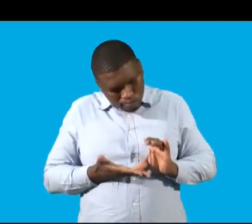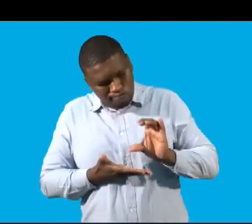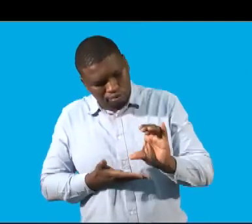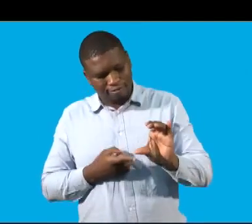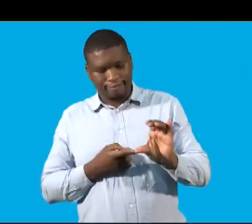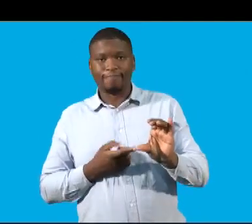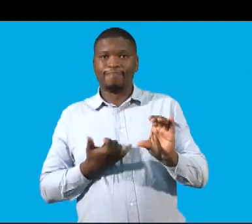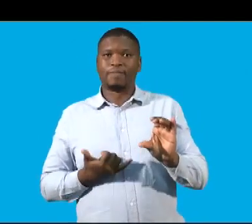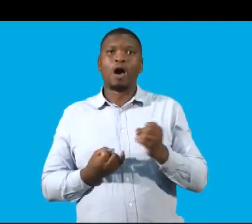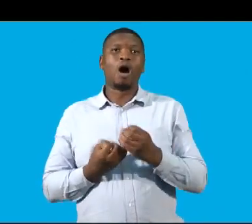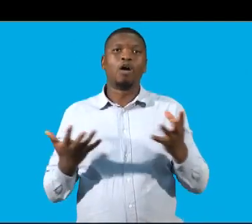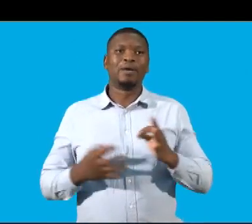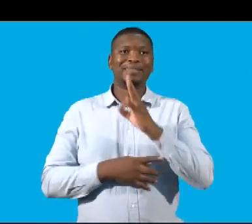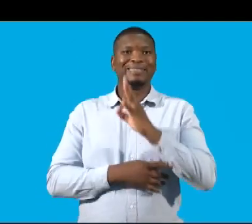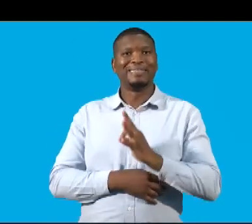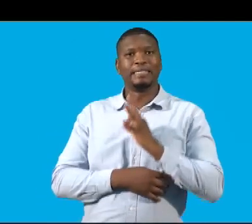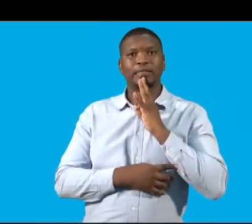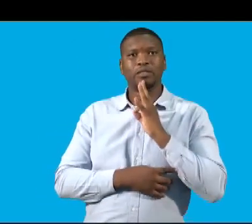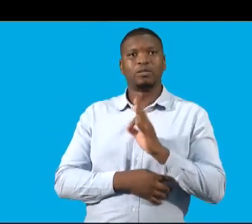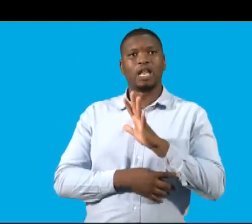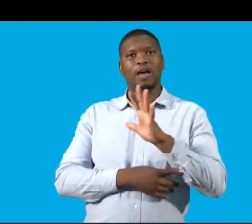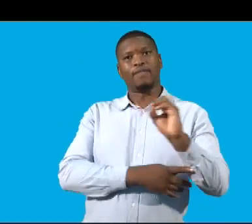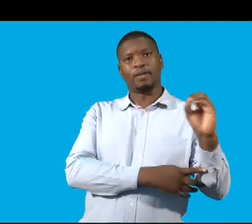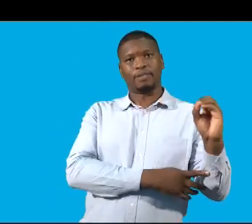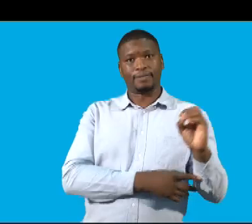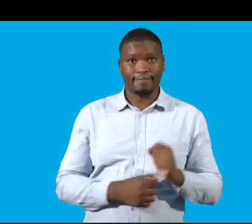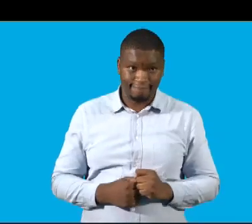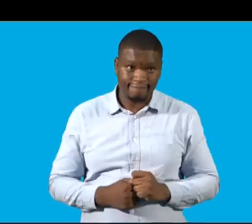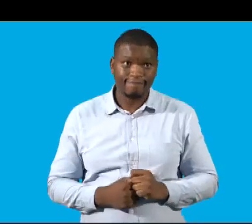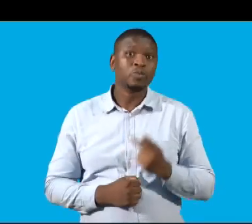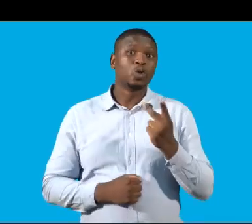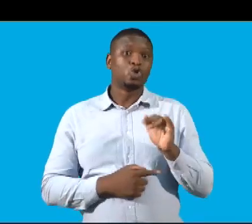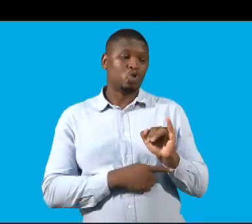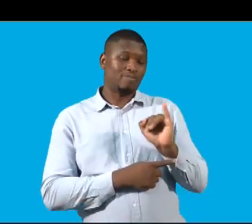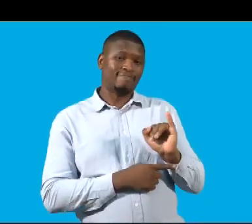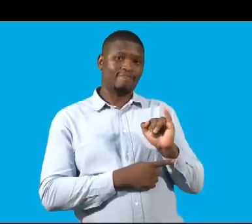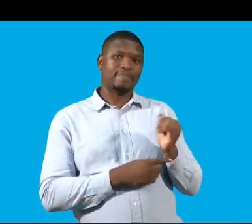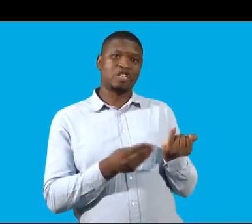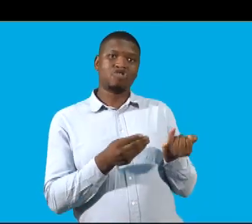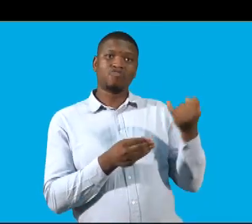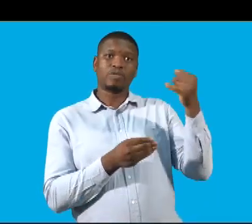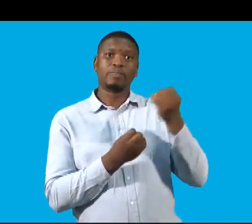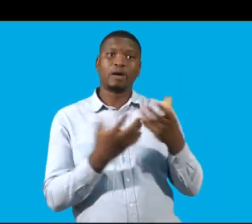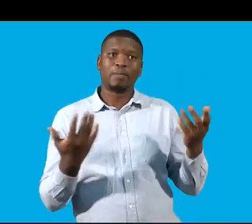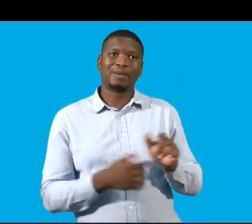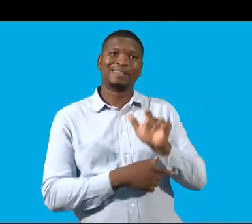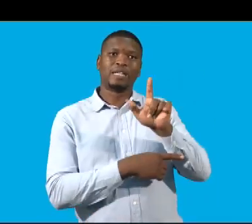invested now, which is the 3,500 rands. And of course, we have our interest, which